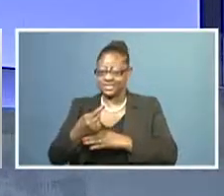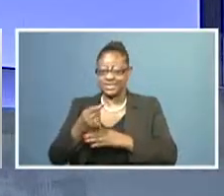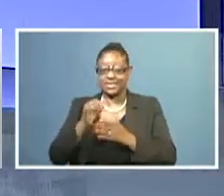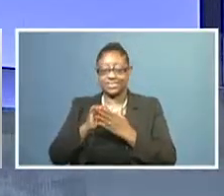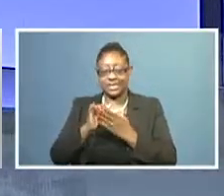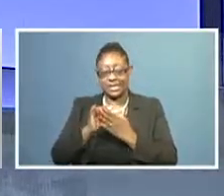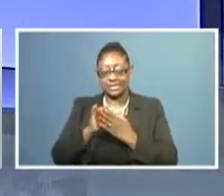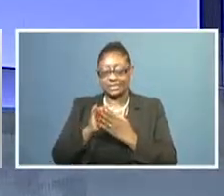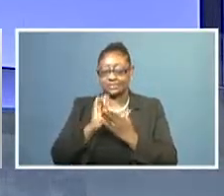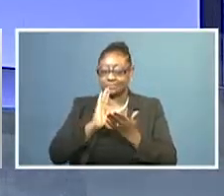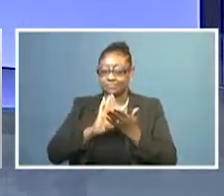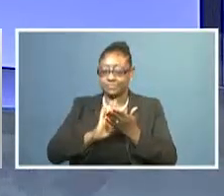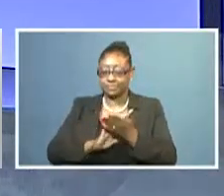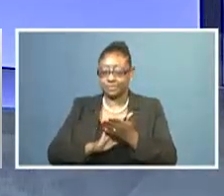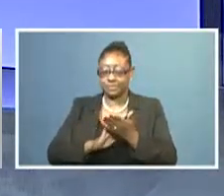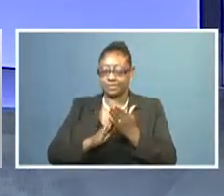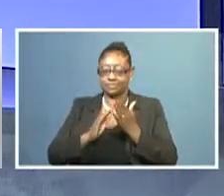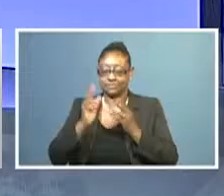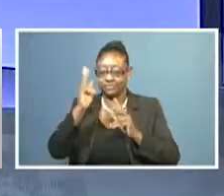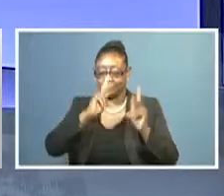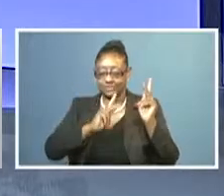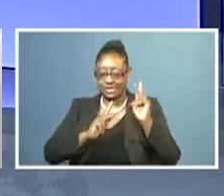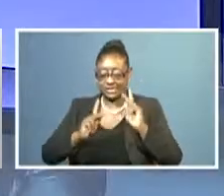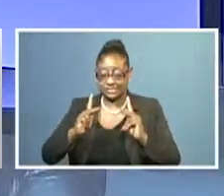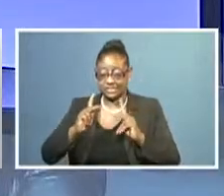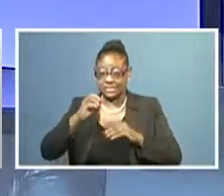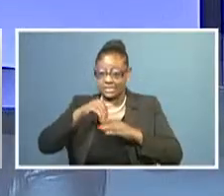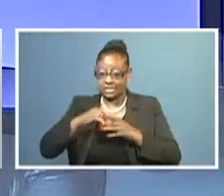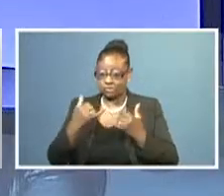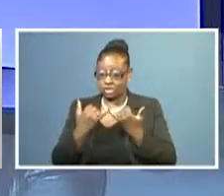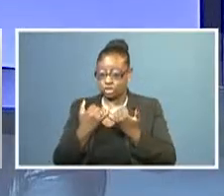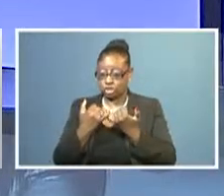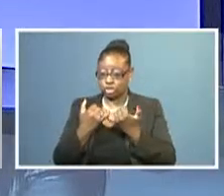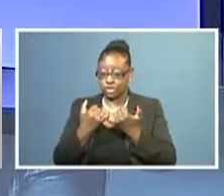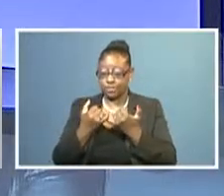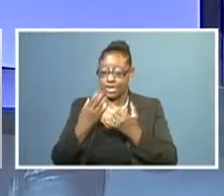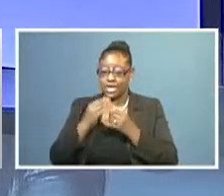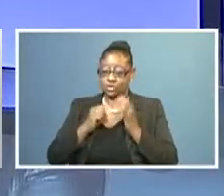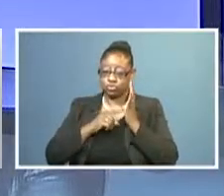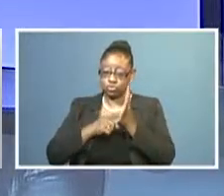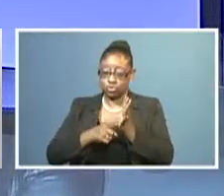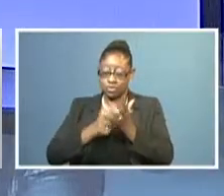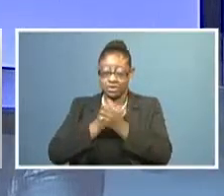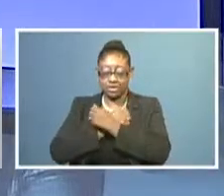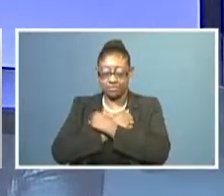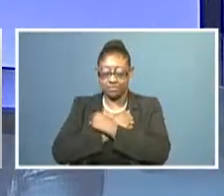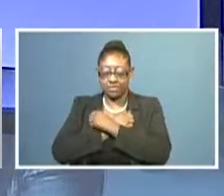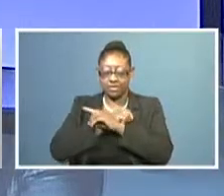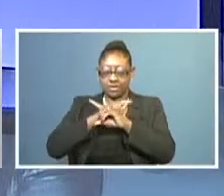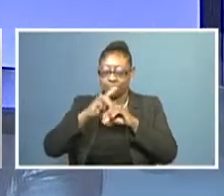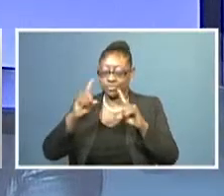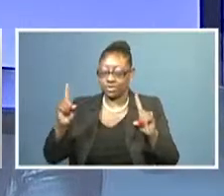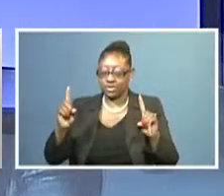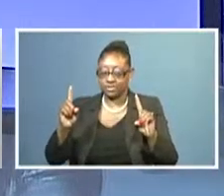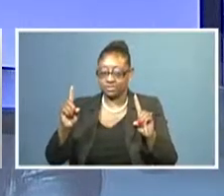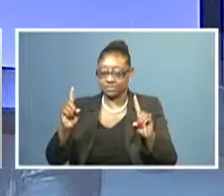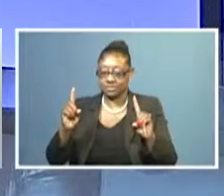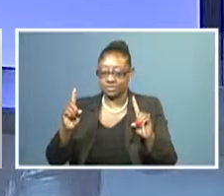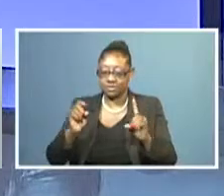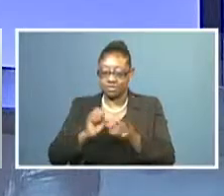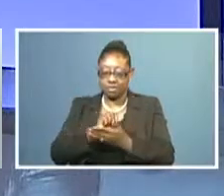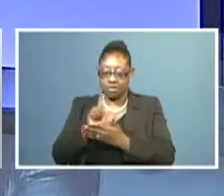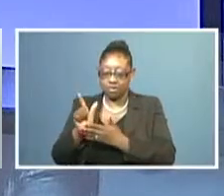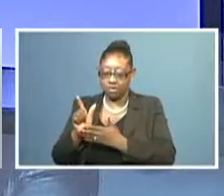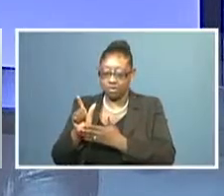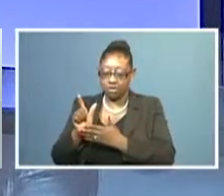classic case of domestic violence. You're in a relationship, there's an expression of love, but sprinkled liberally over all that